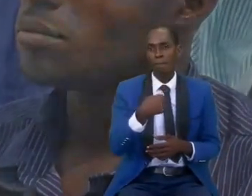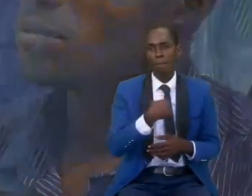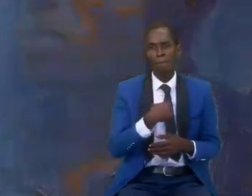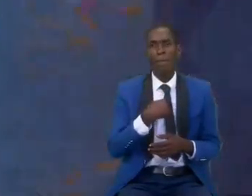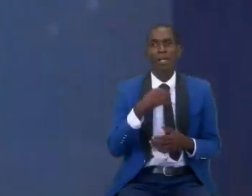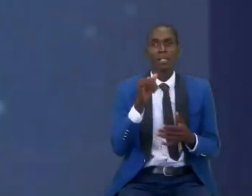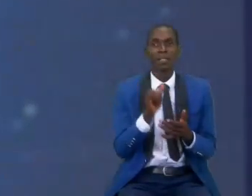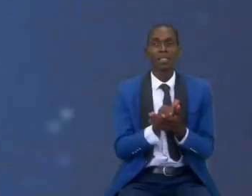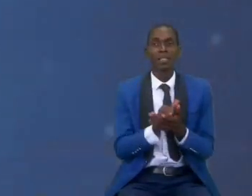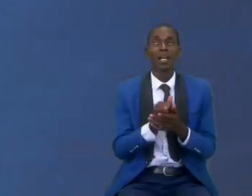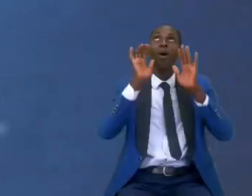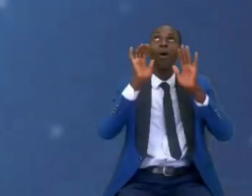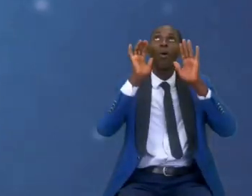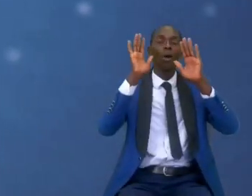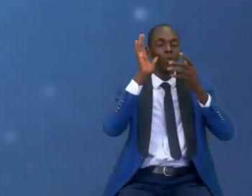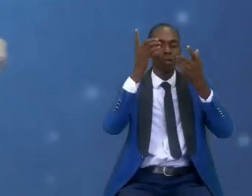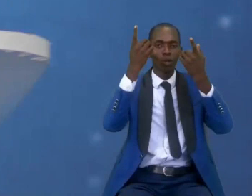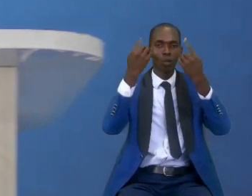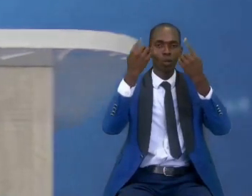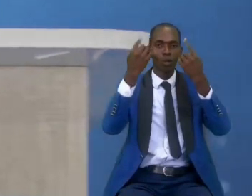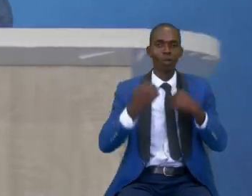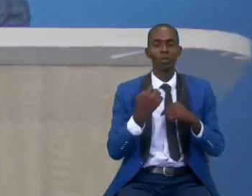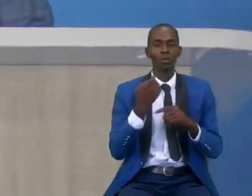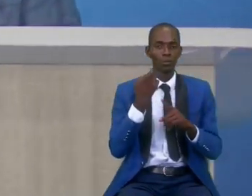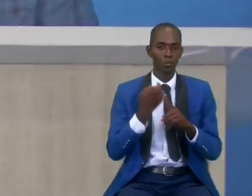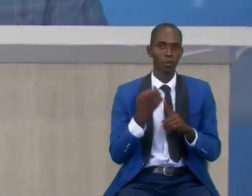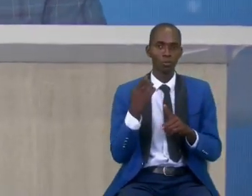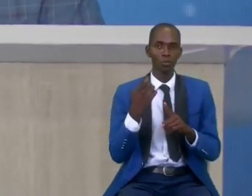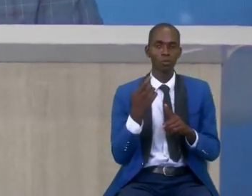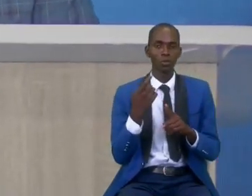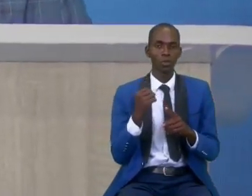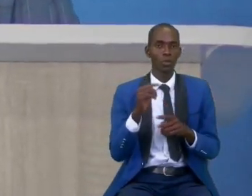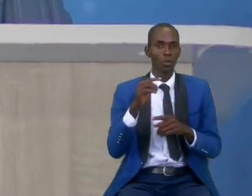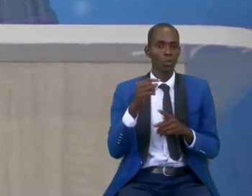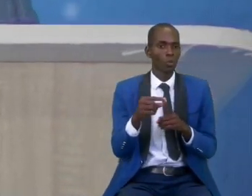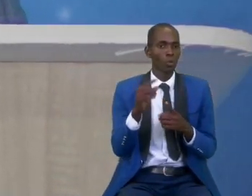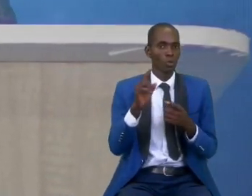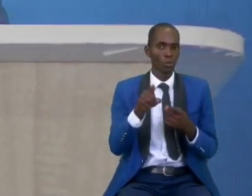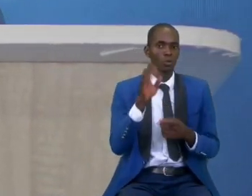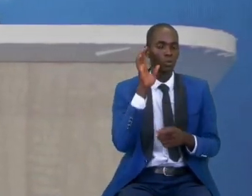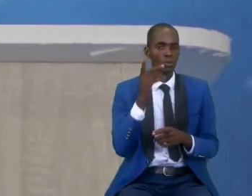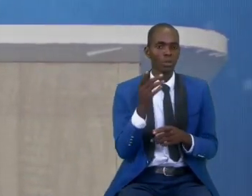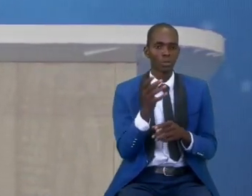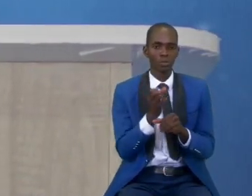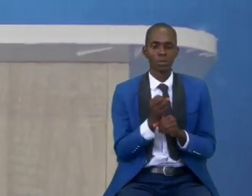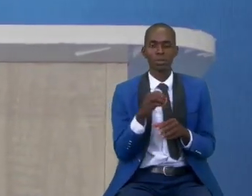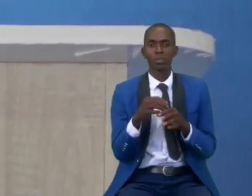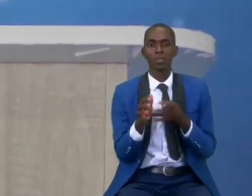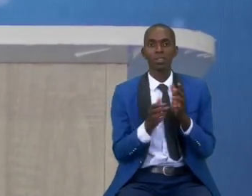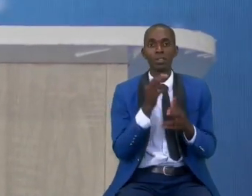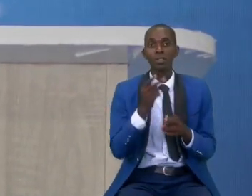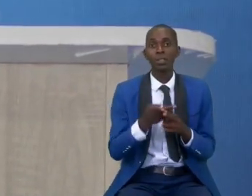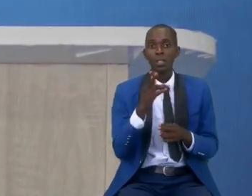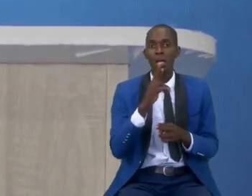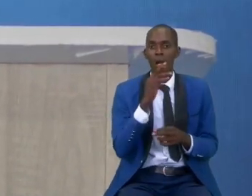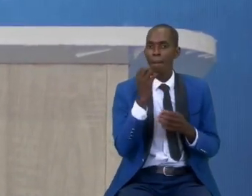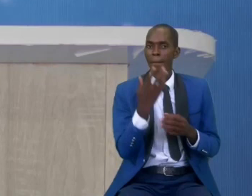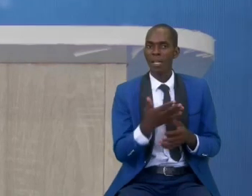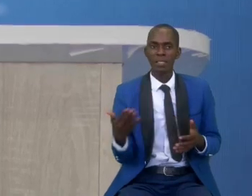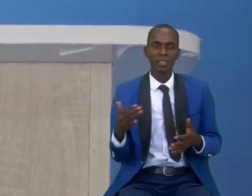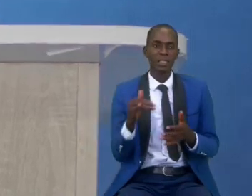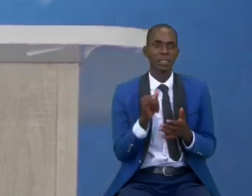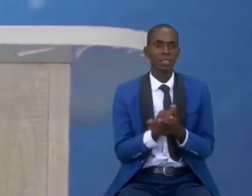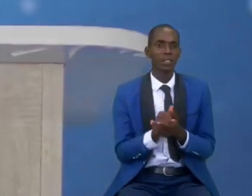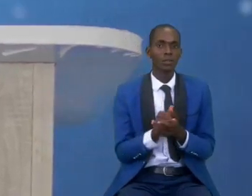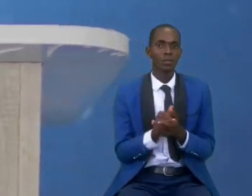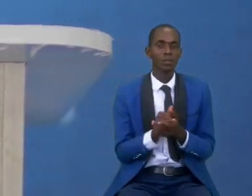see. There are three things I'm looking at in this. What should I call it? Should I call it a message? Should